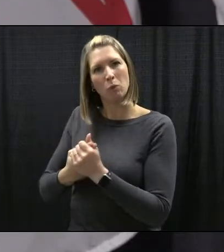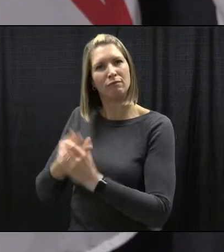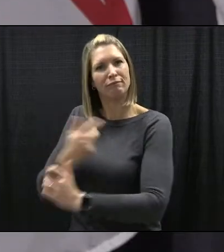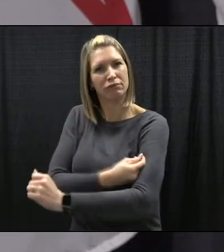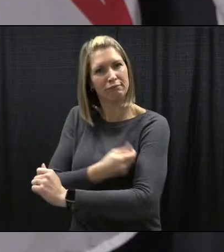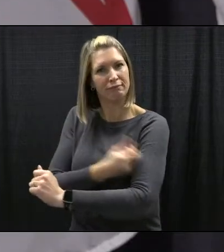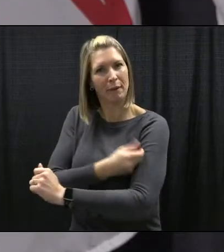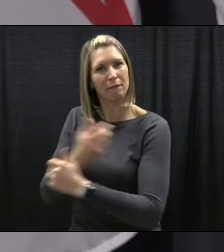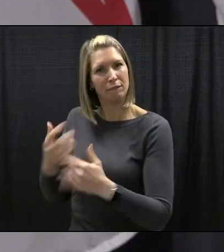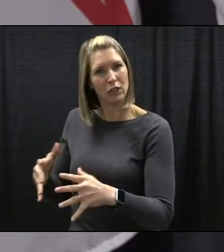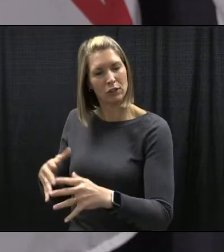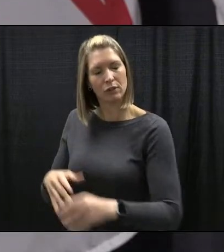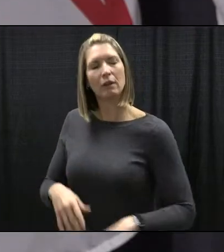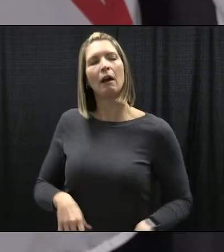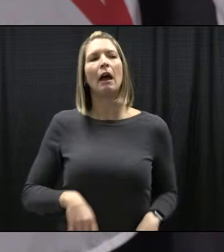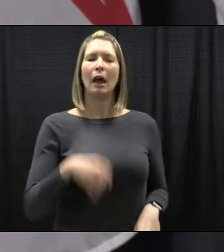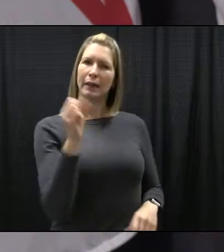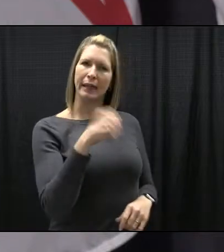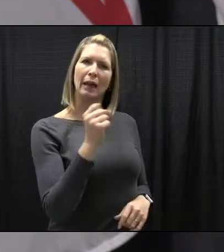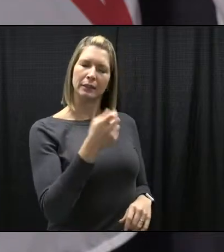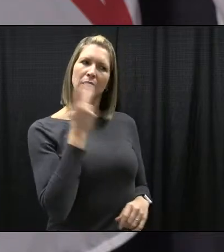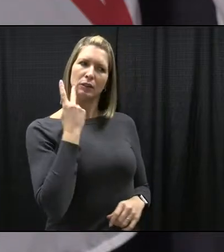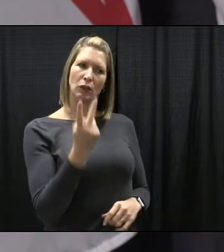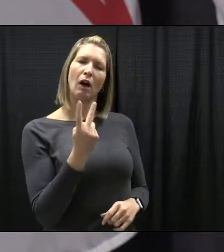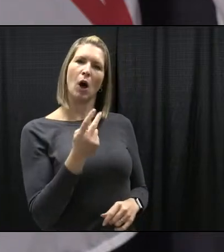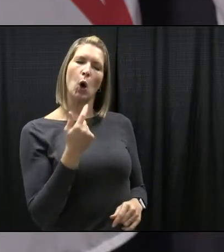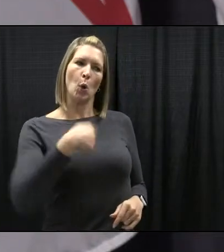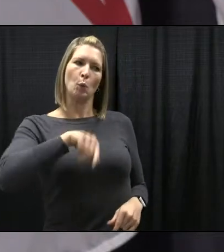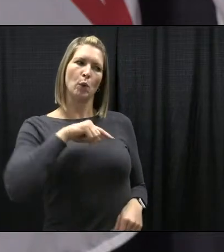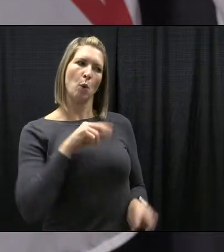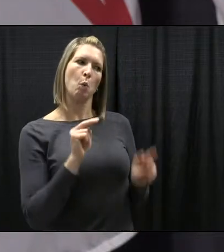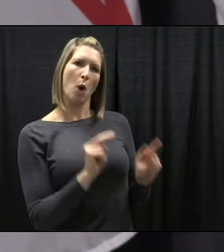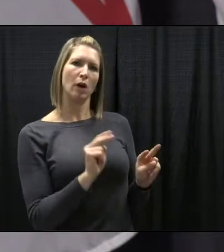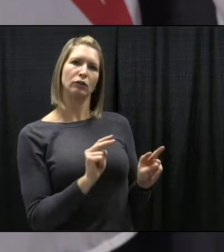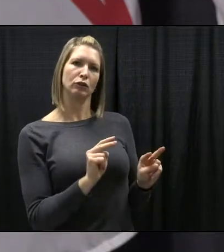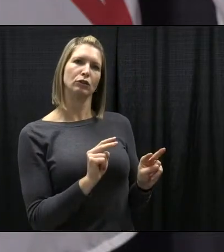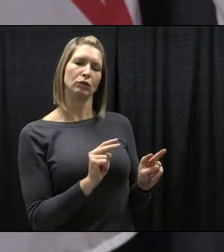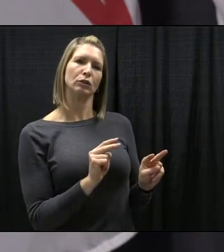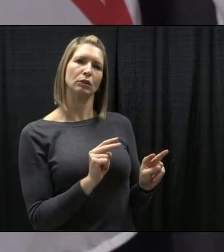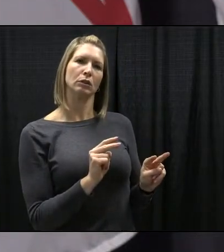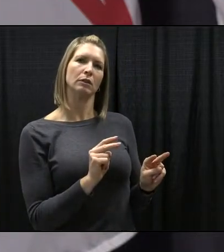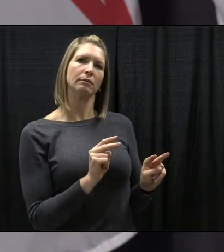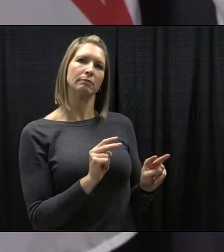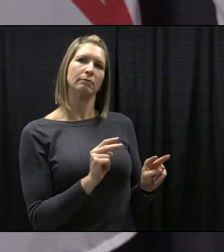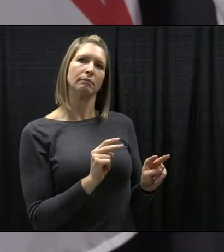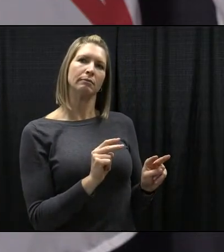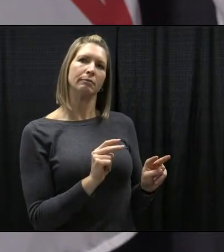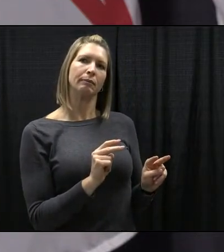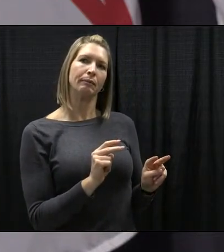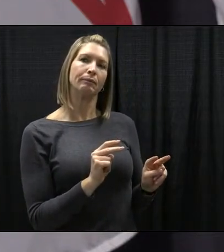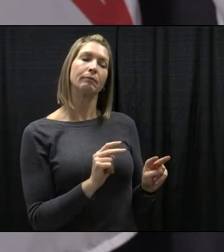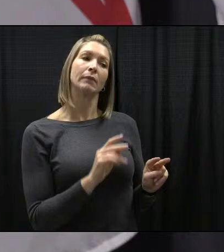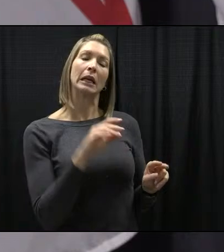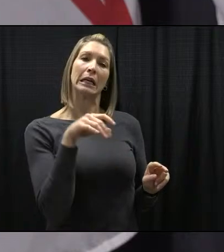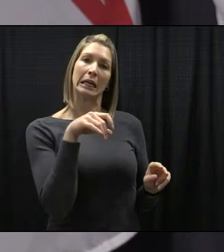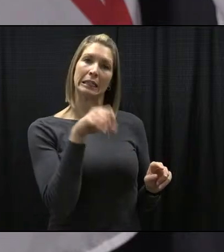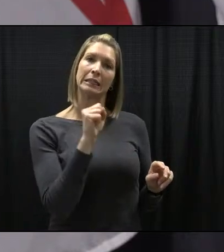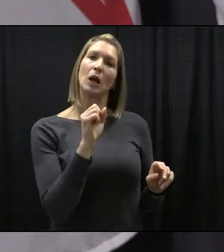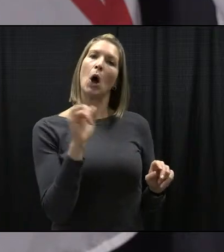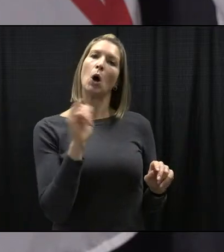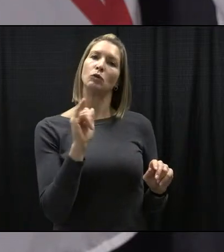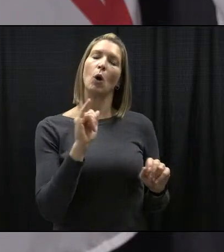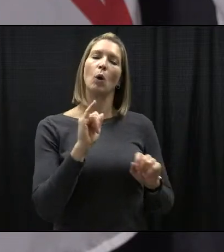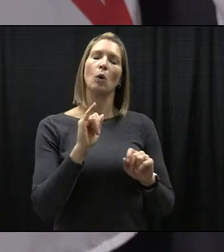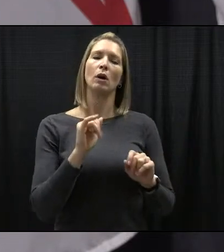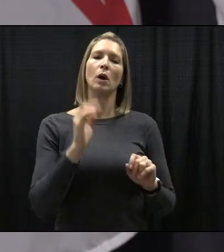carefully. And, we know that that immunity is waning, and certainly for symptomatic COVID disease,